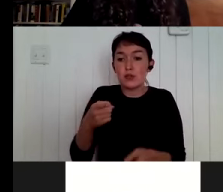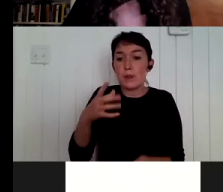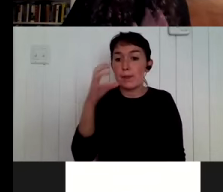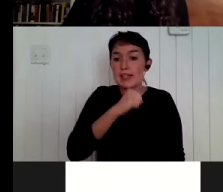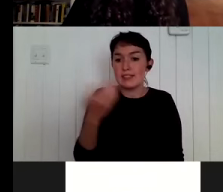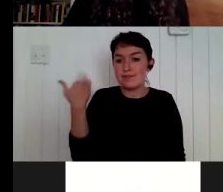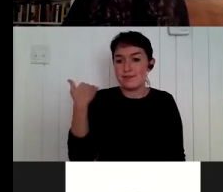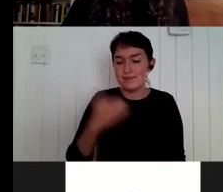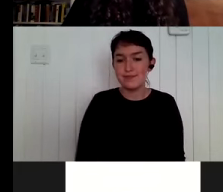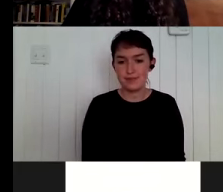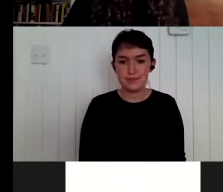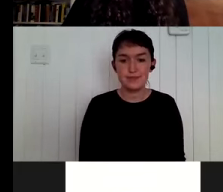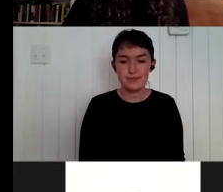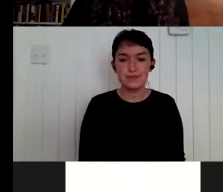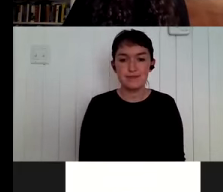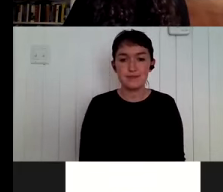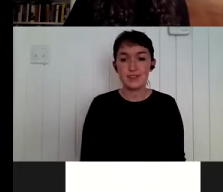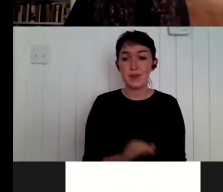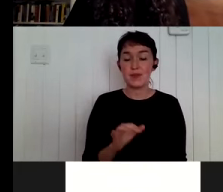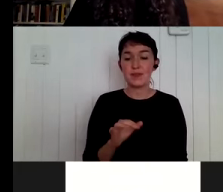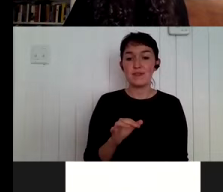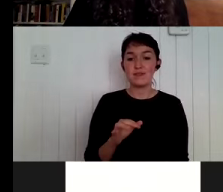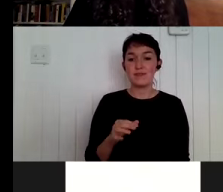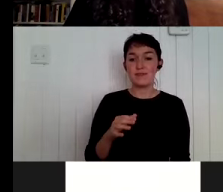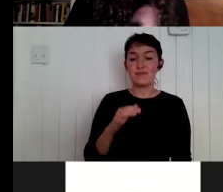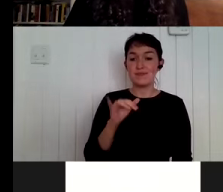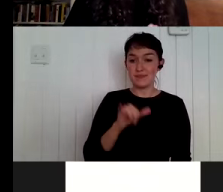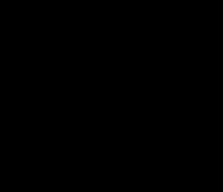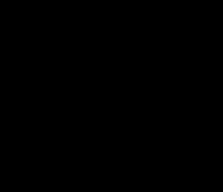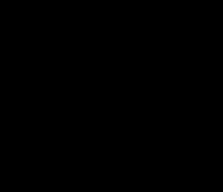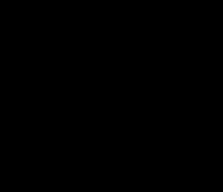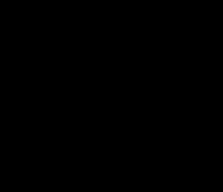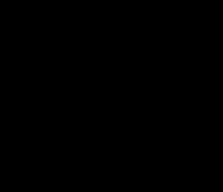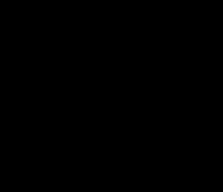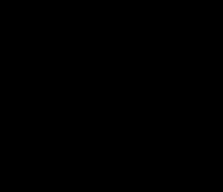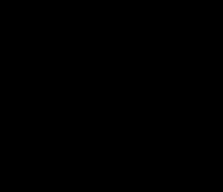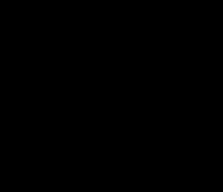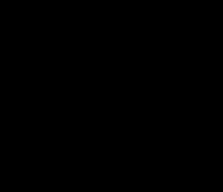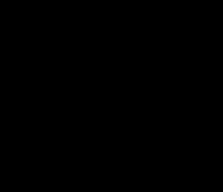with that, my part is done. So I'm going to stop sharing